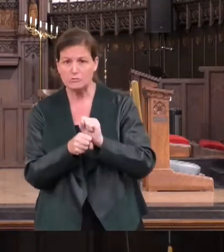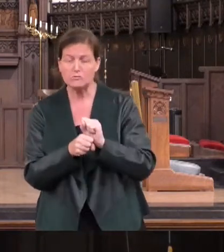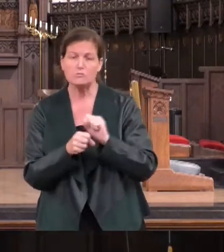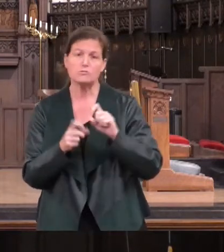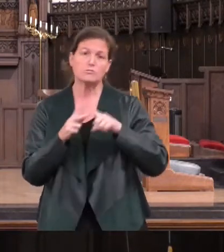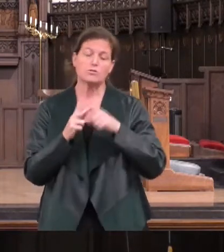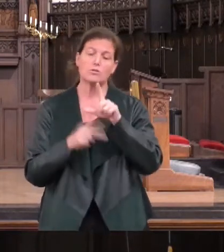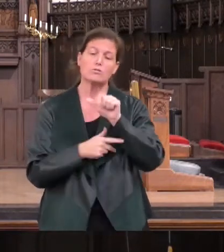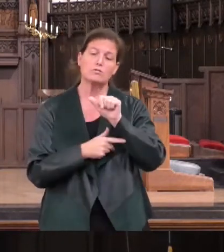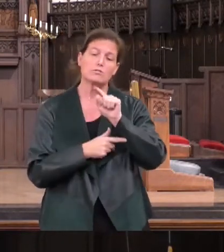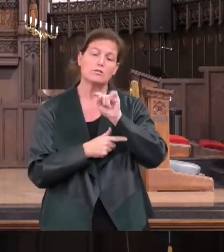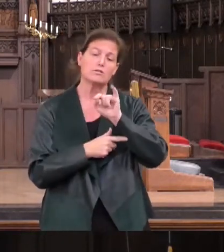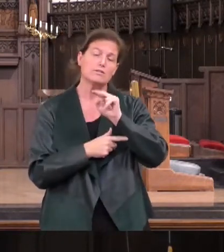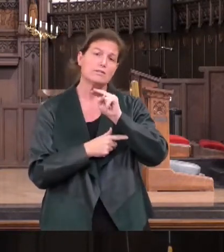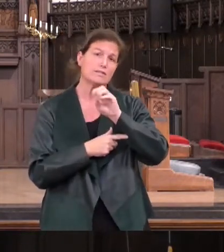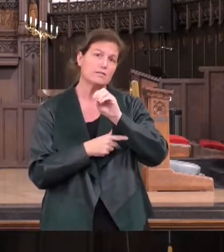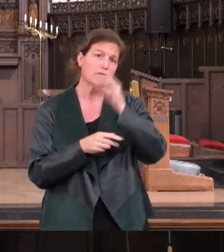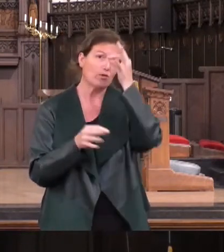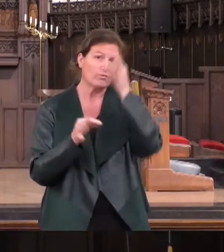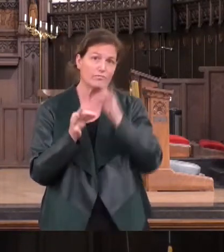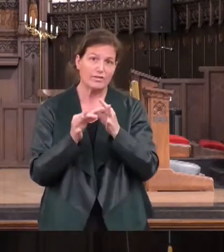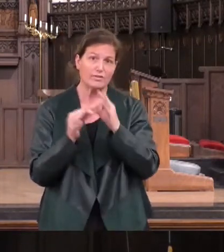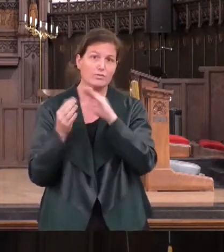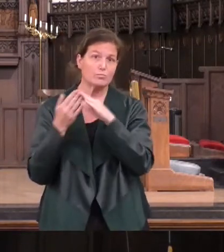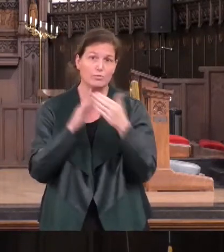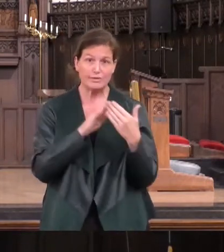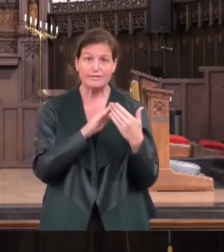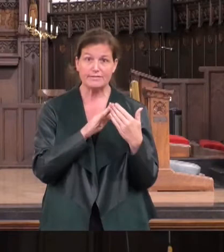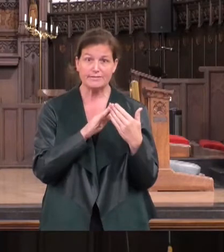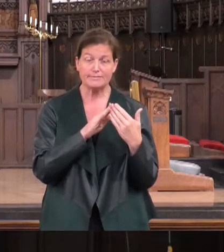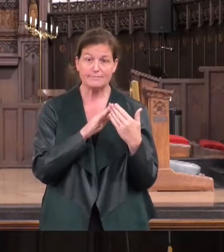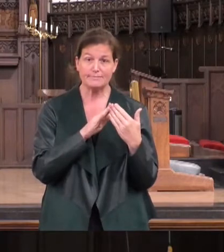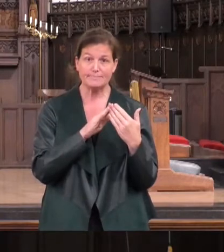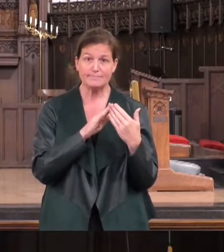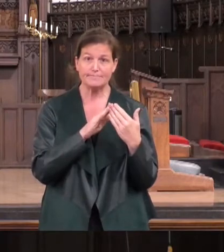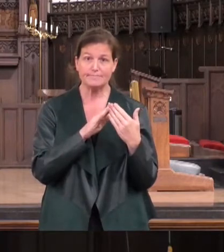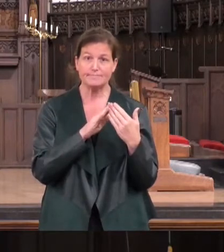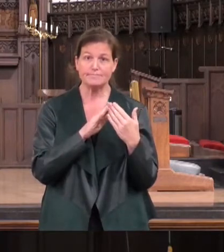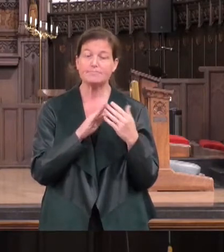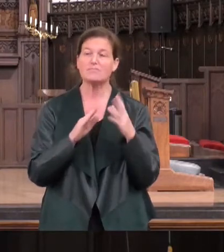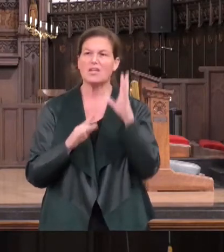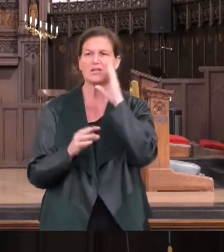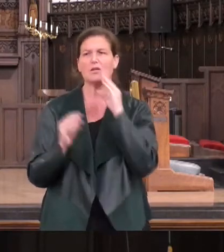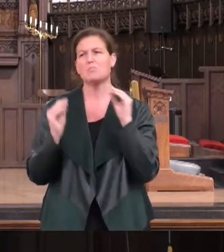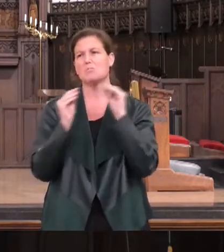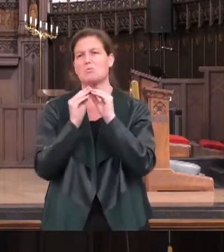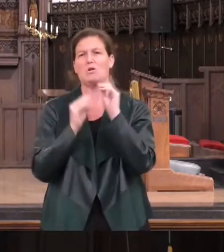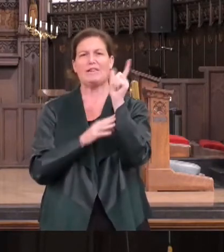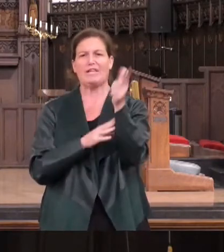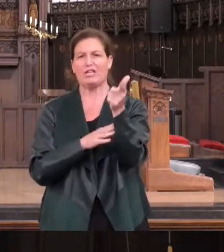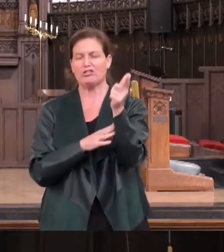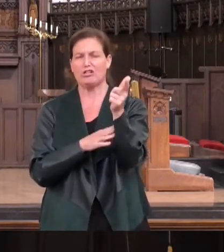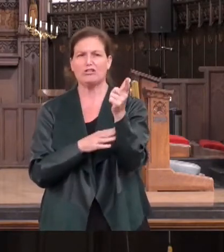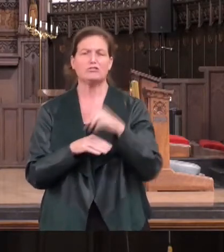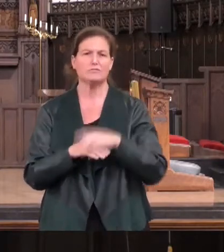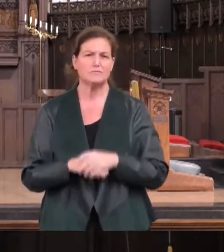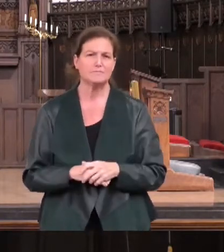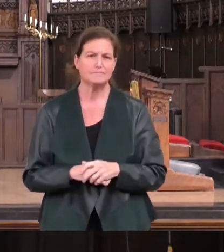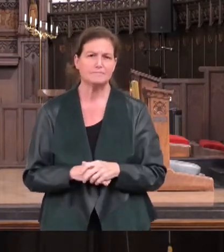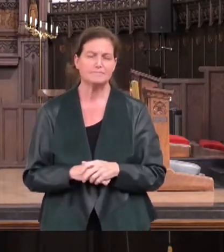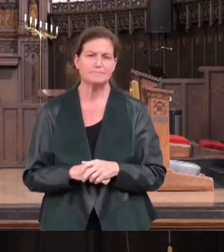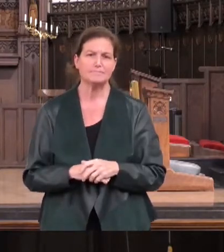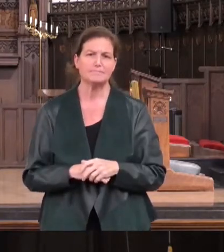Latino faith communities, Episcopal Latino faith communities. There'll be more about this later in the convention.